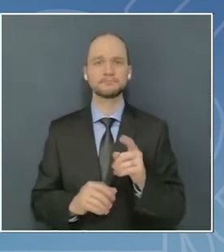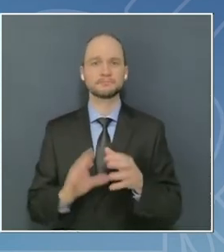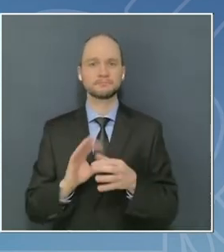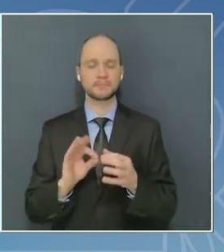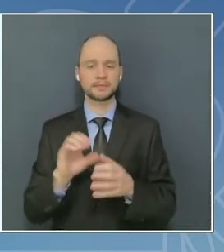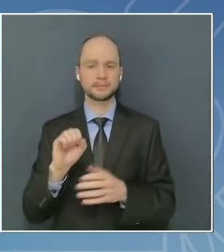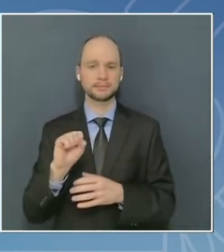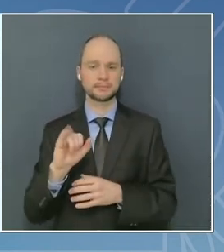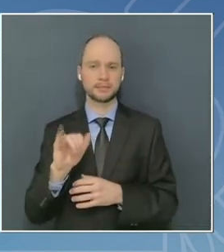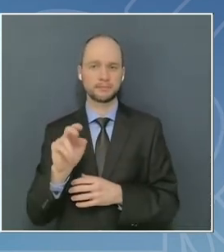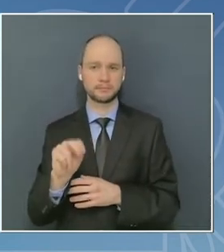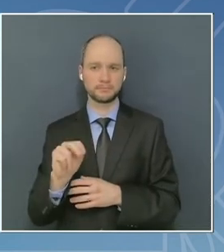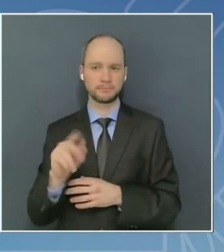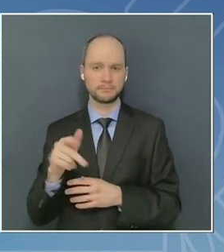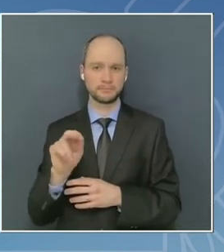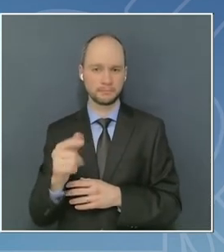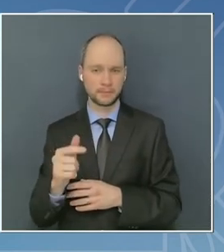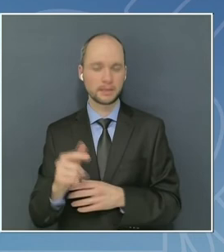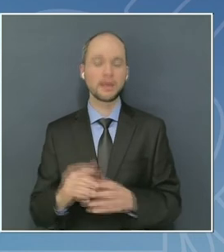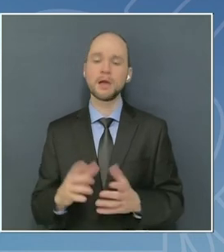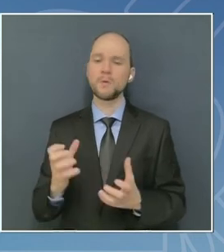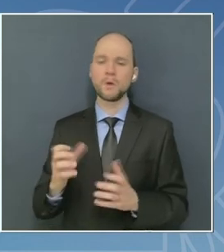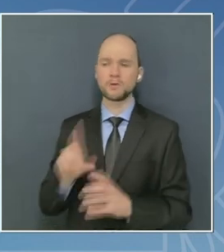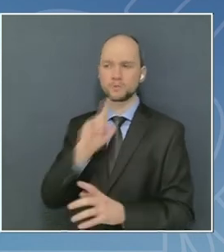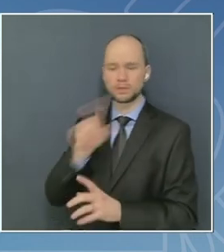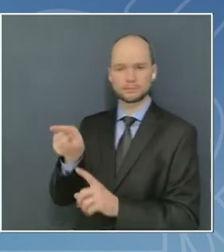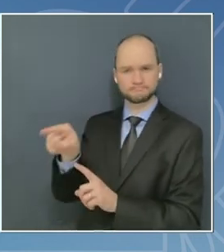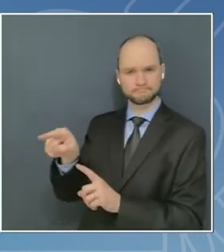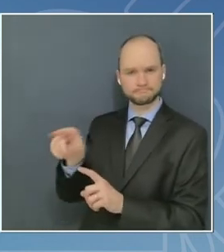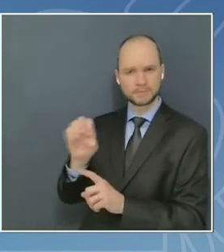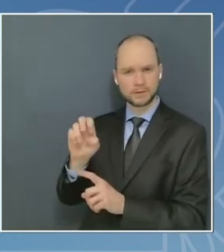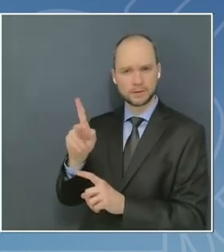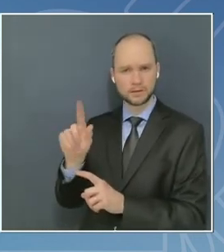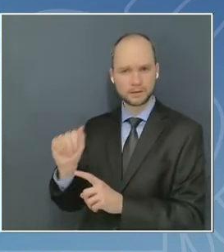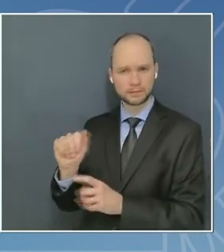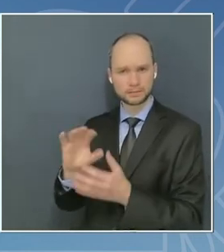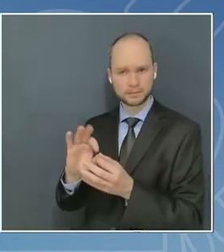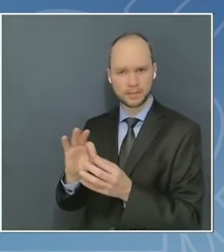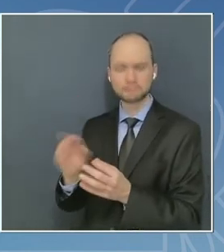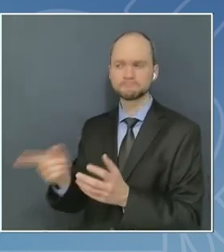said just now. You know, we as